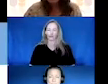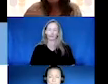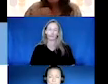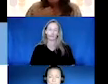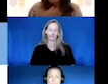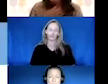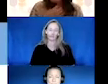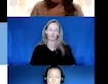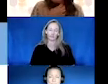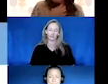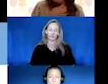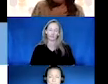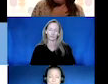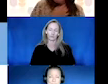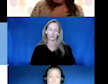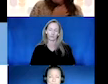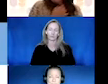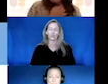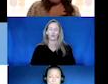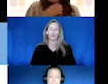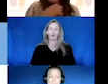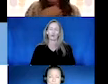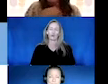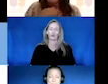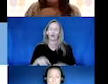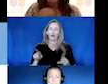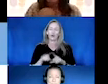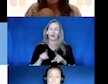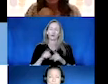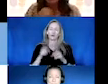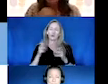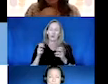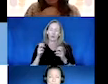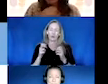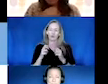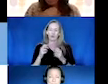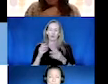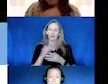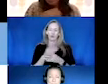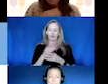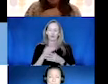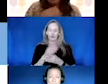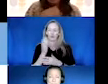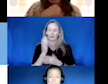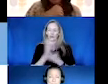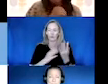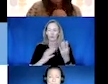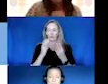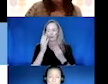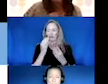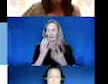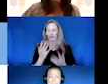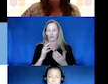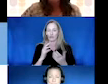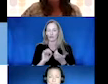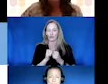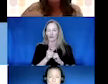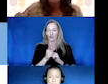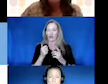Lastly, I just wanted to share some insights on the work that TerraCal is doing to help achieve health equity for families we